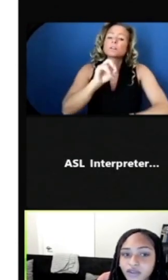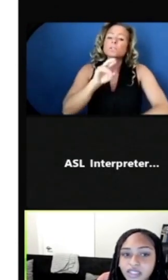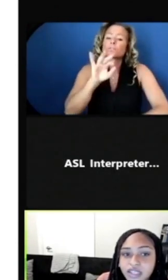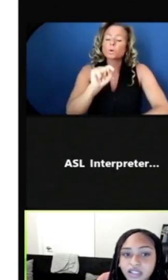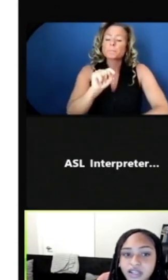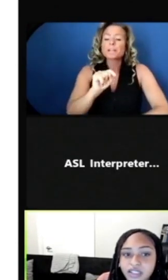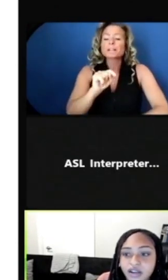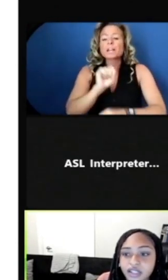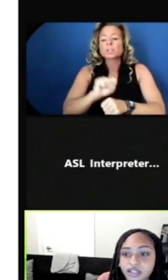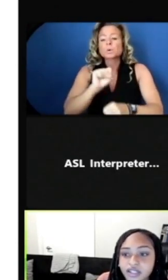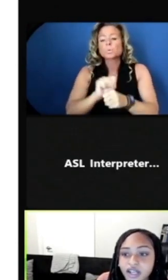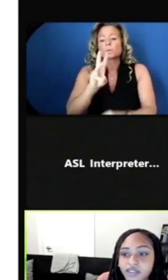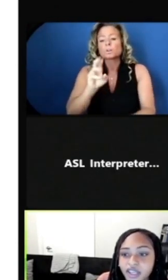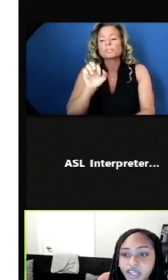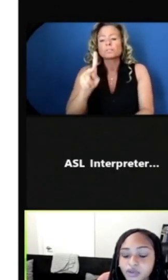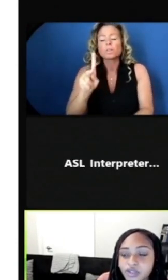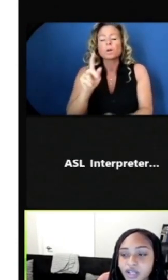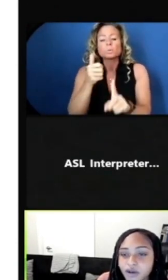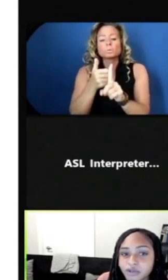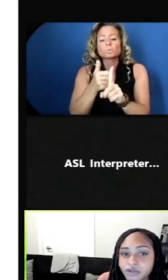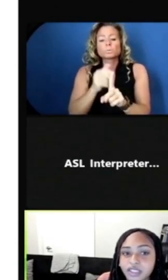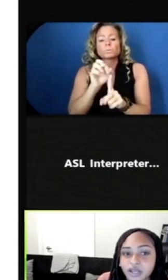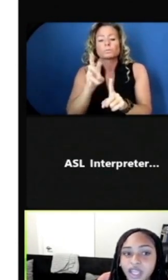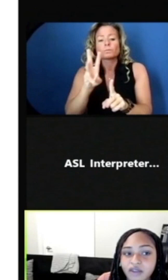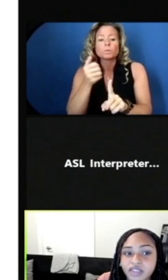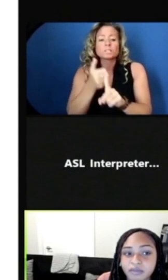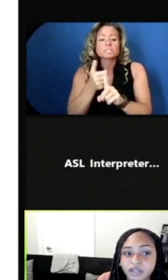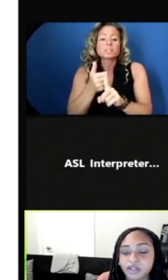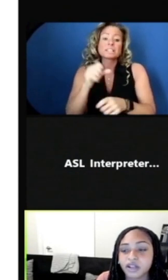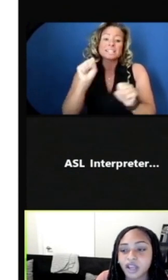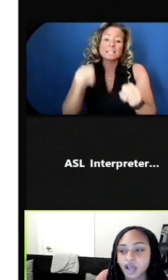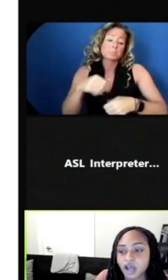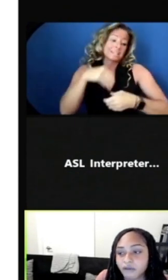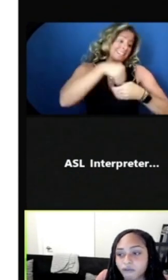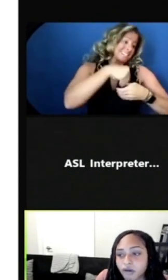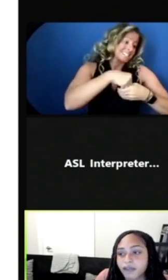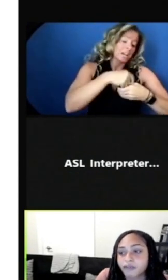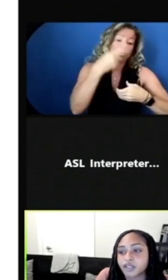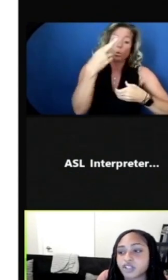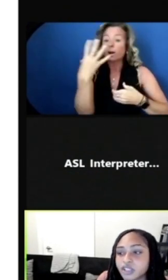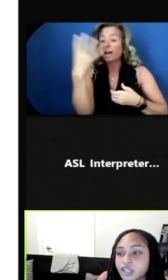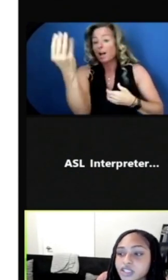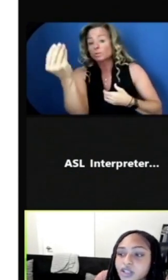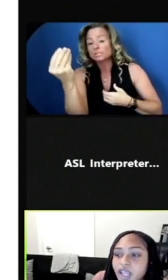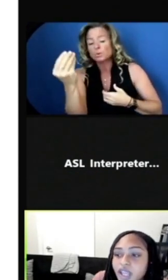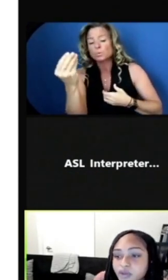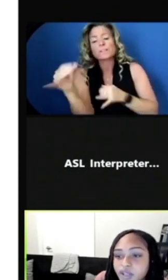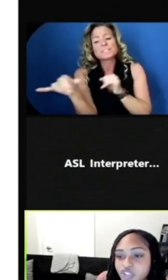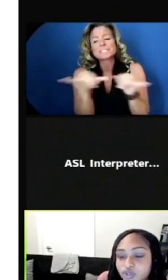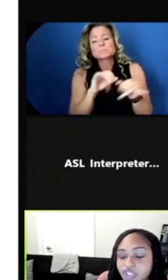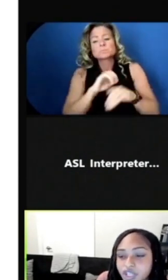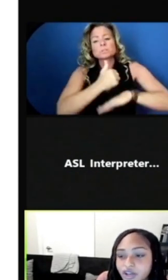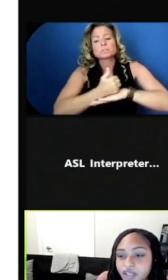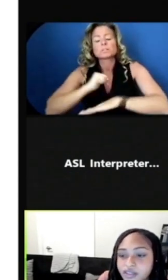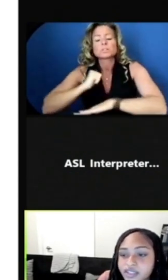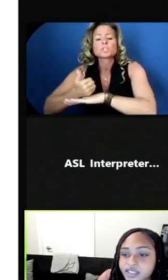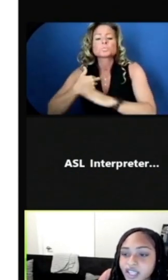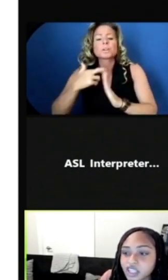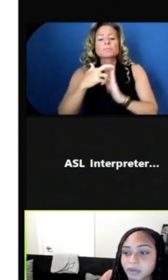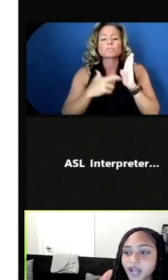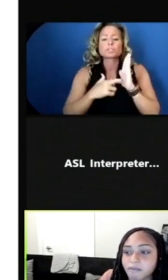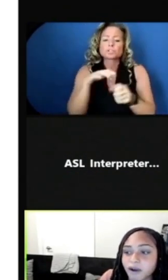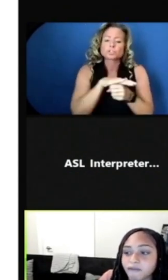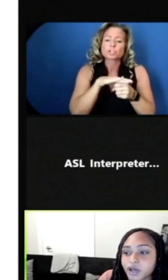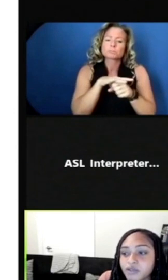So the vaccine clinics are conducted either indoors or outdoors, and we have a similar format for each clinic. So we have the registration area. This